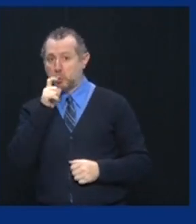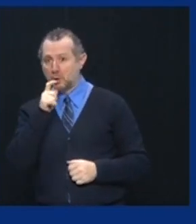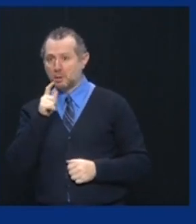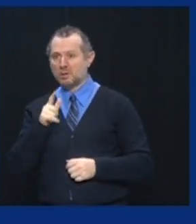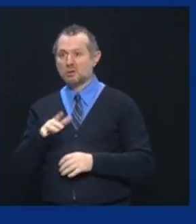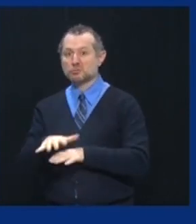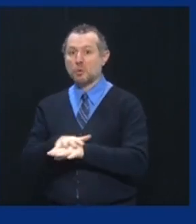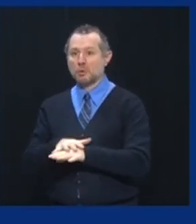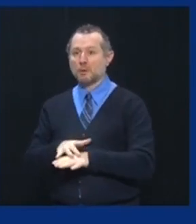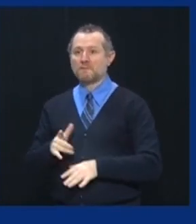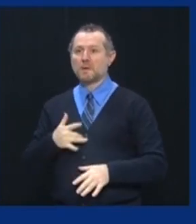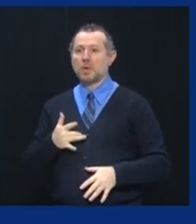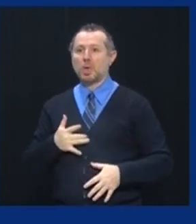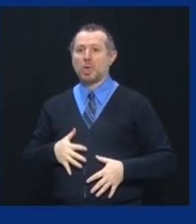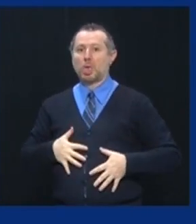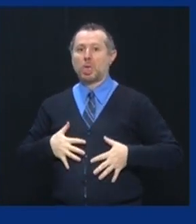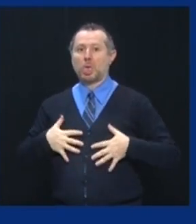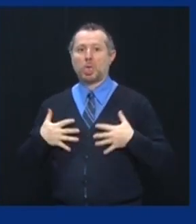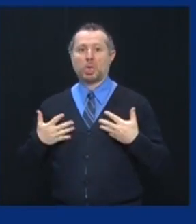were upset.